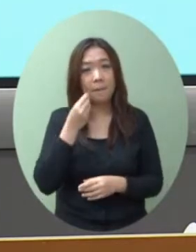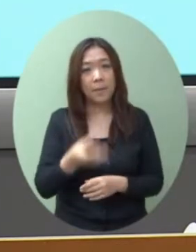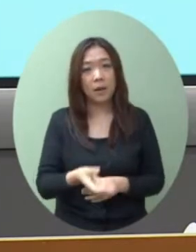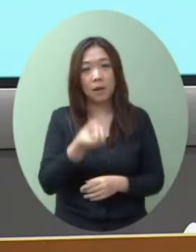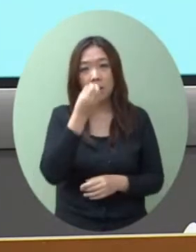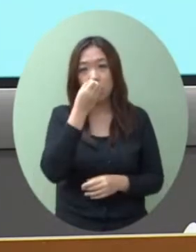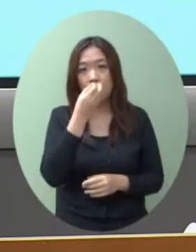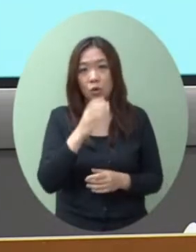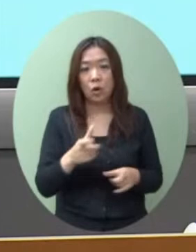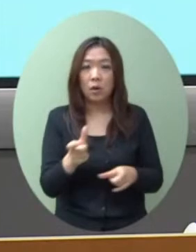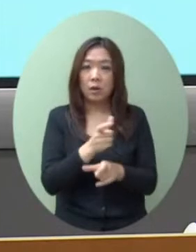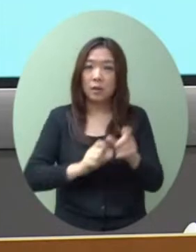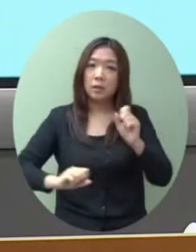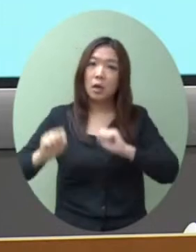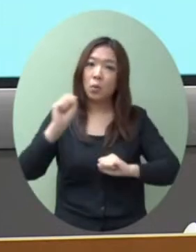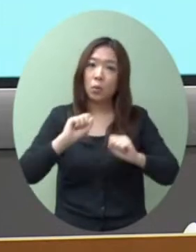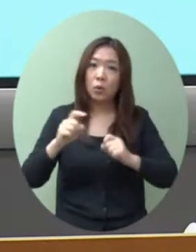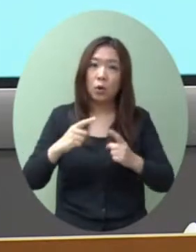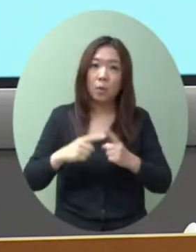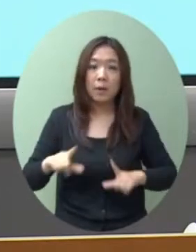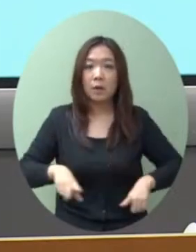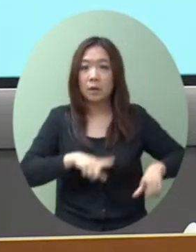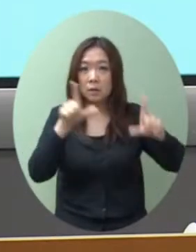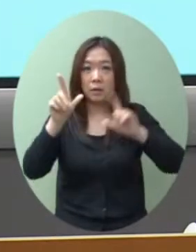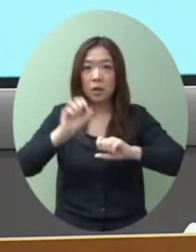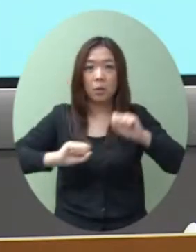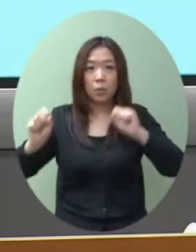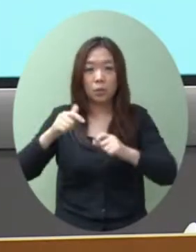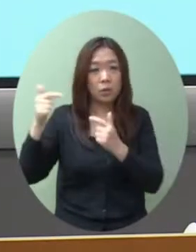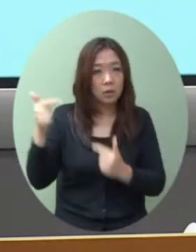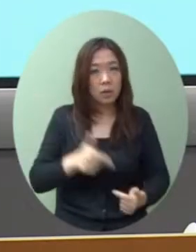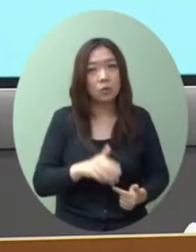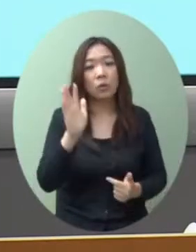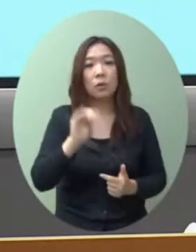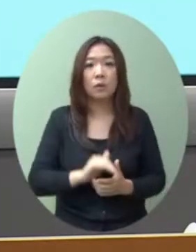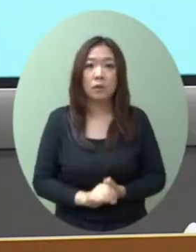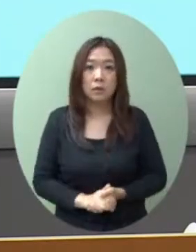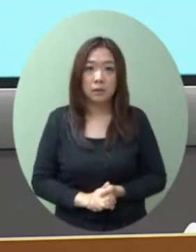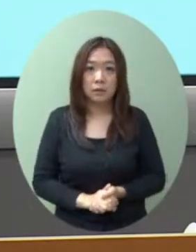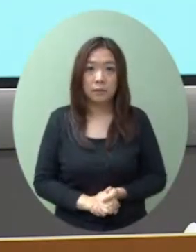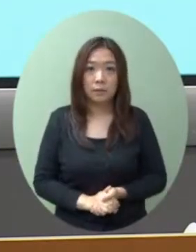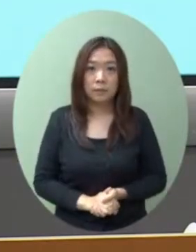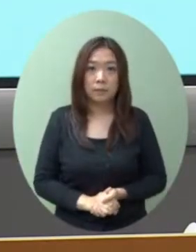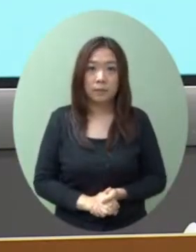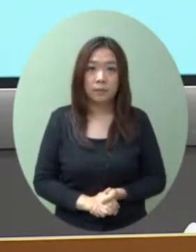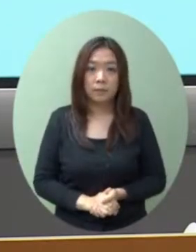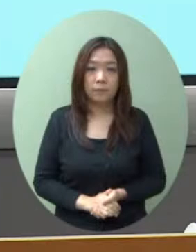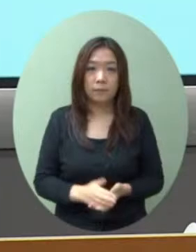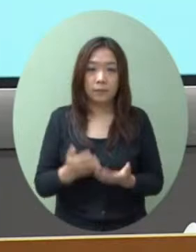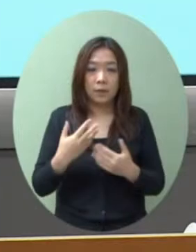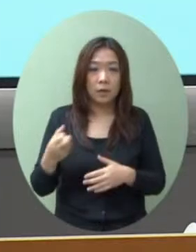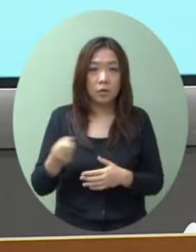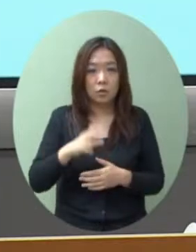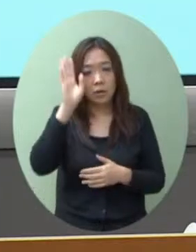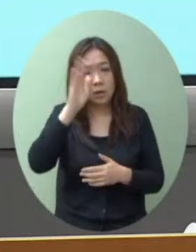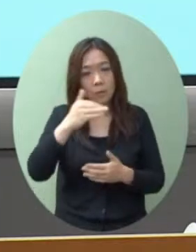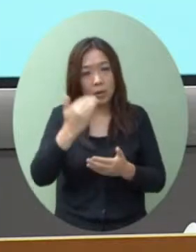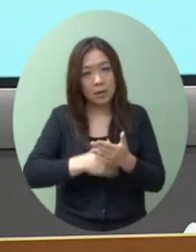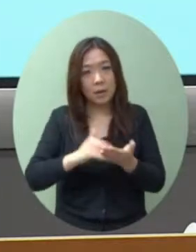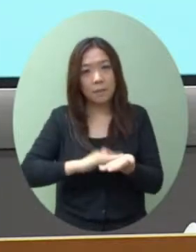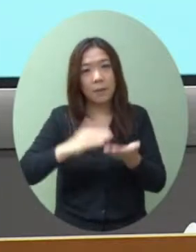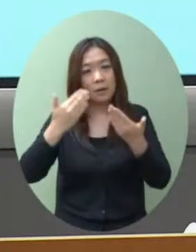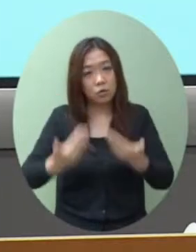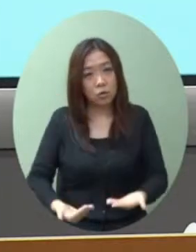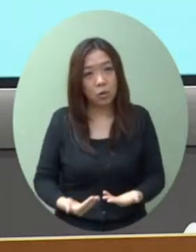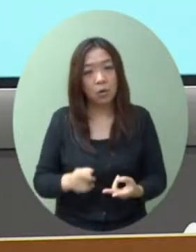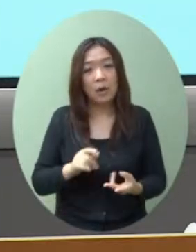do our best to reduce serious cases and death cases, and we